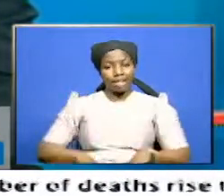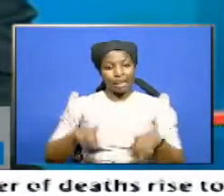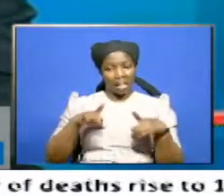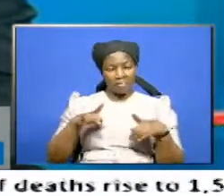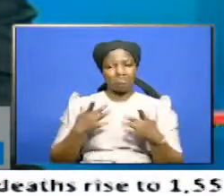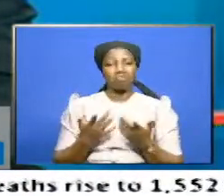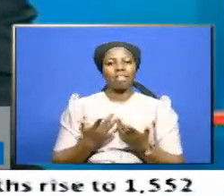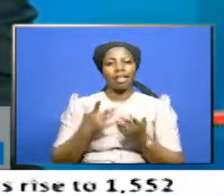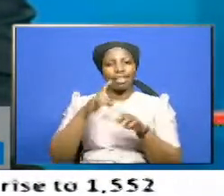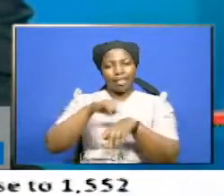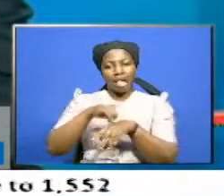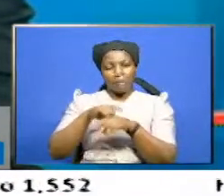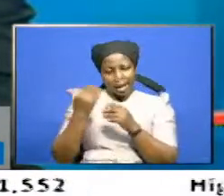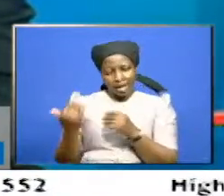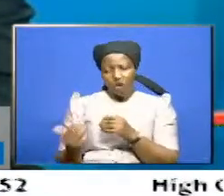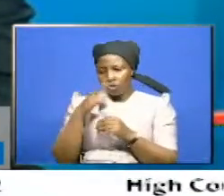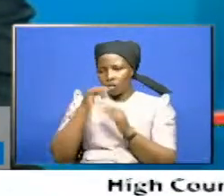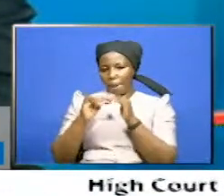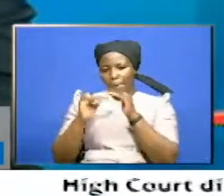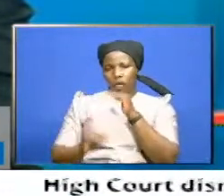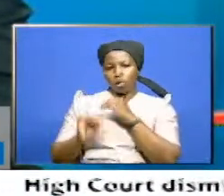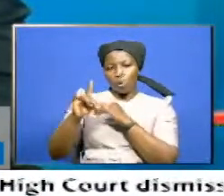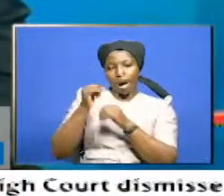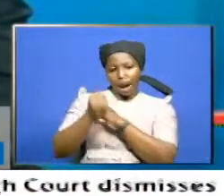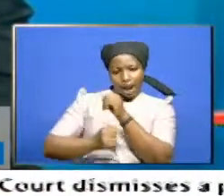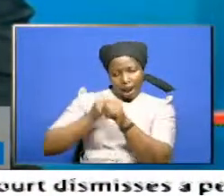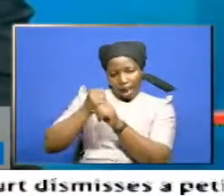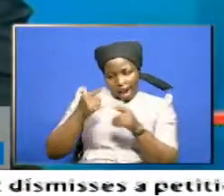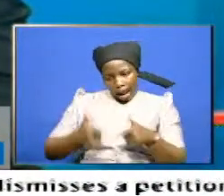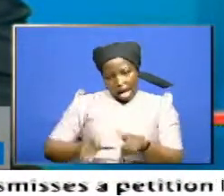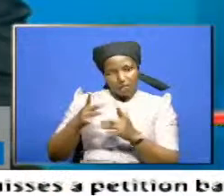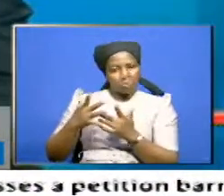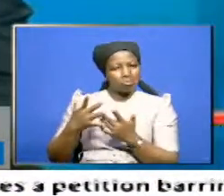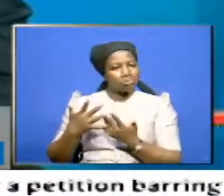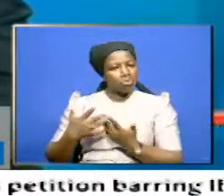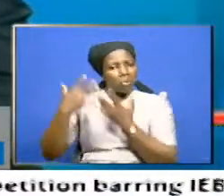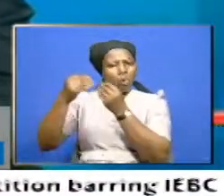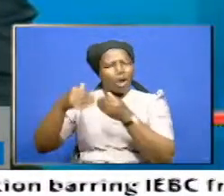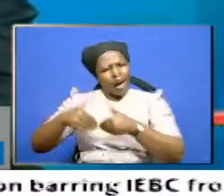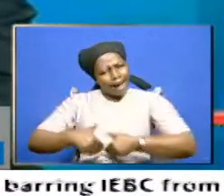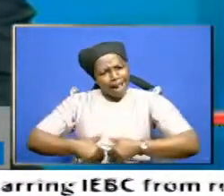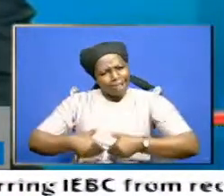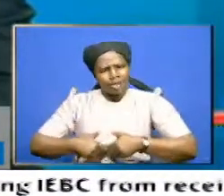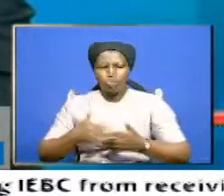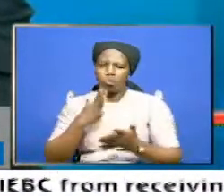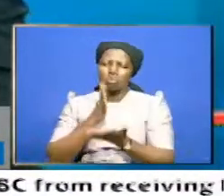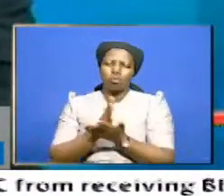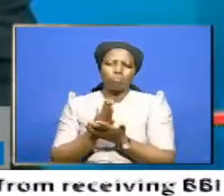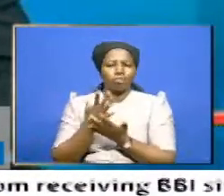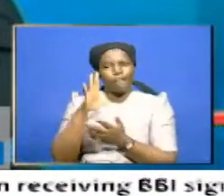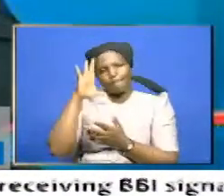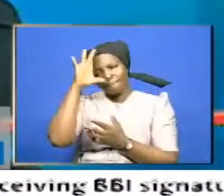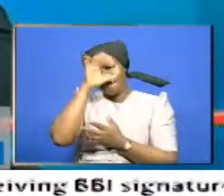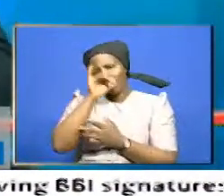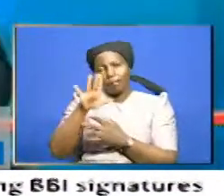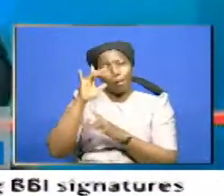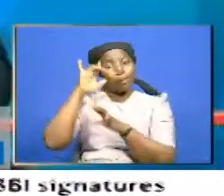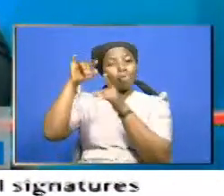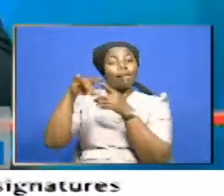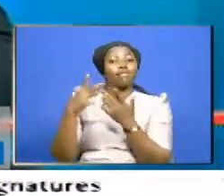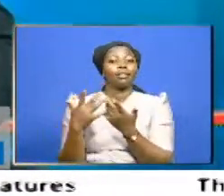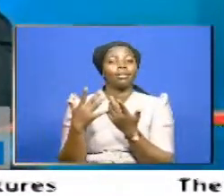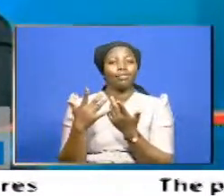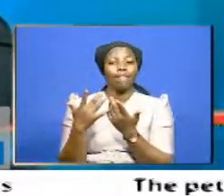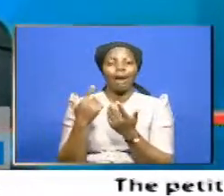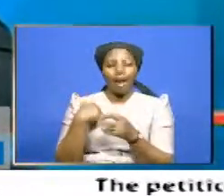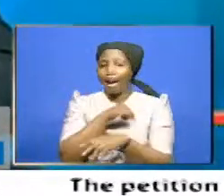you let a child who's below 1 year to go malnourished, I think you've missed an opportunity. So we estimate that the 1,000, we know, it's not we